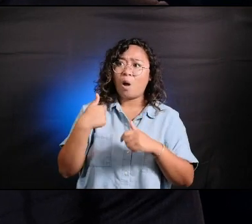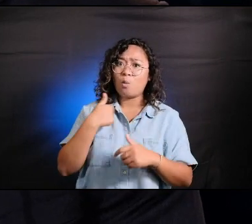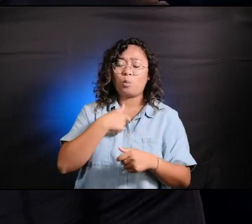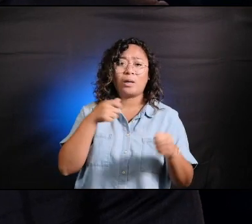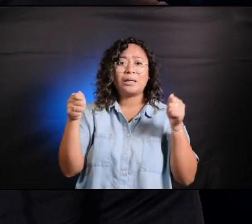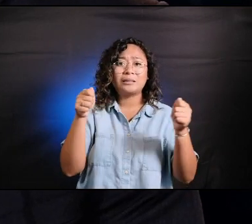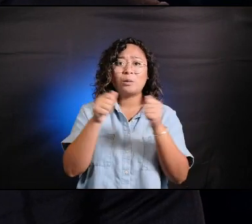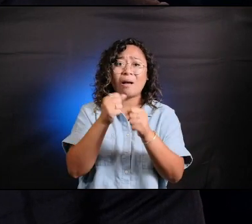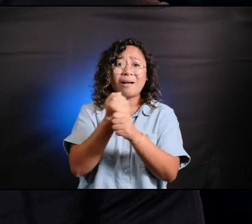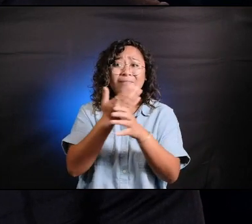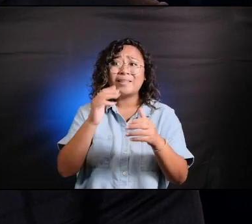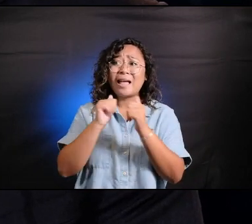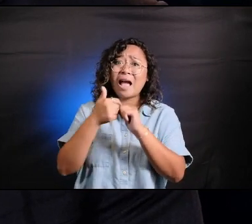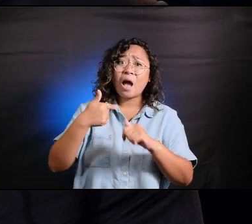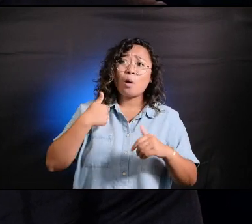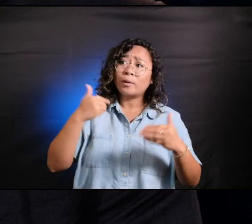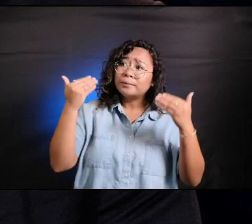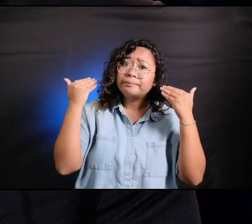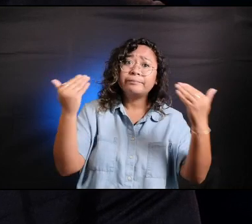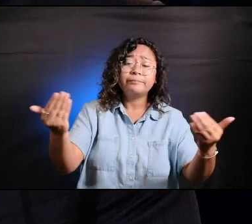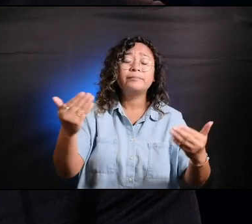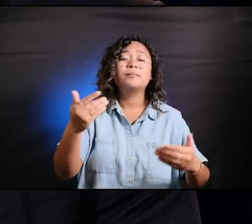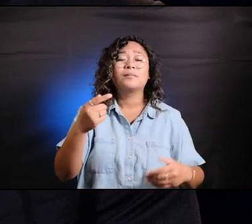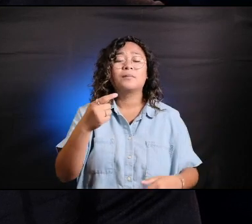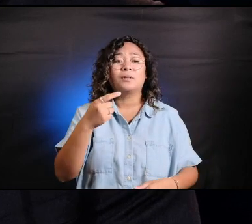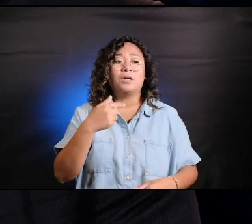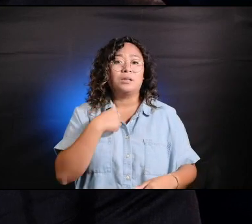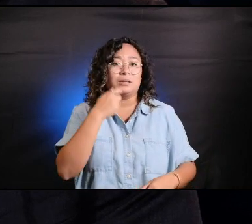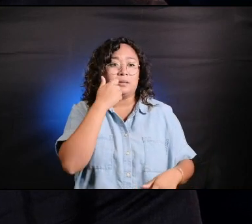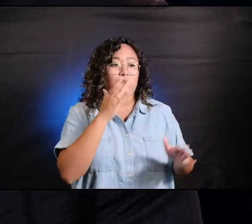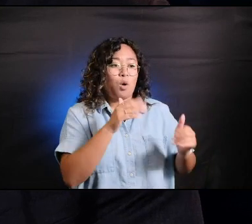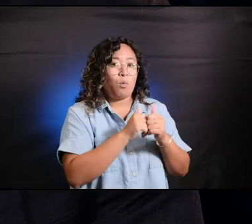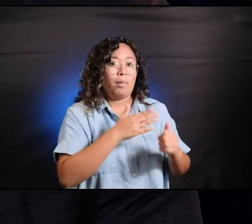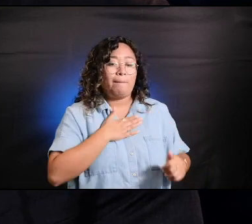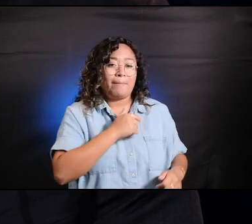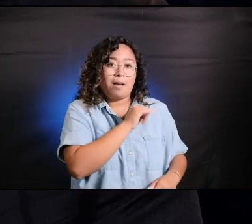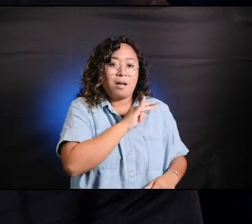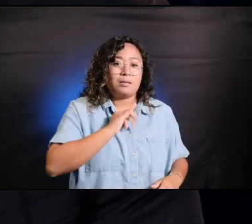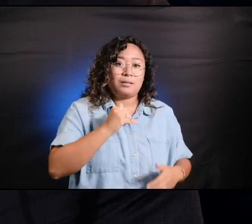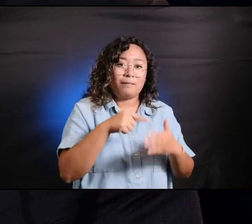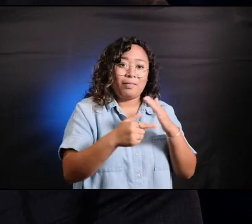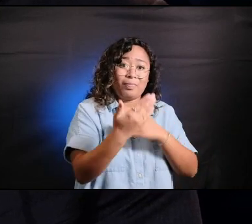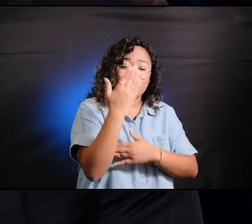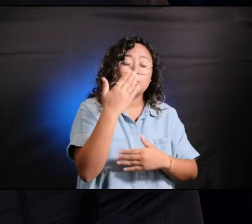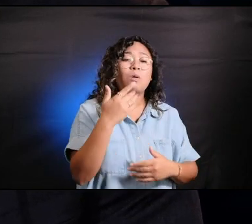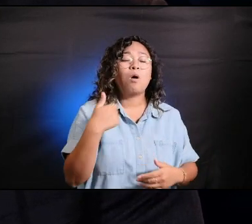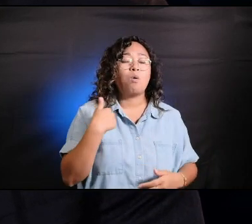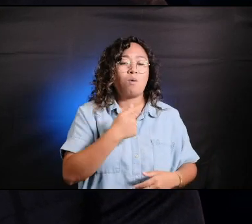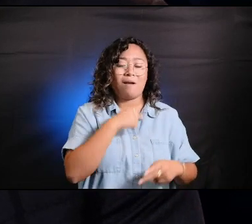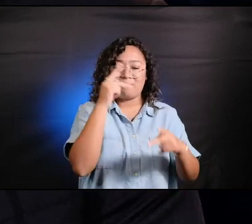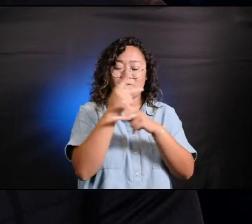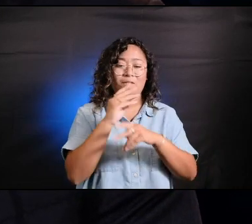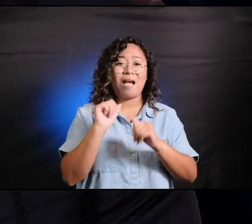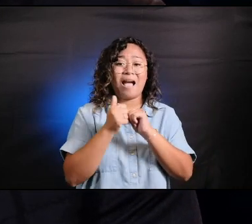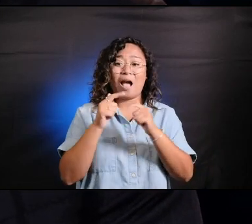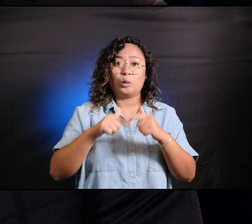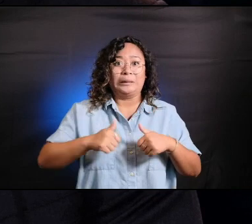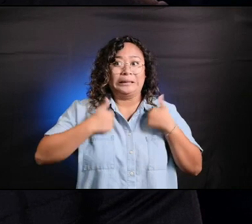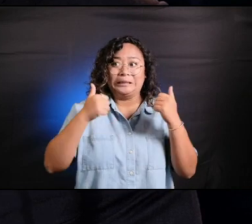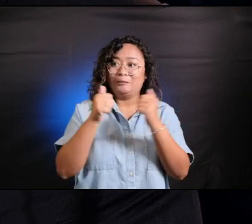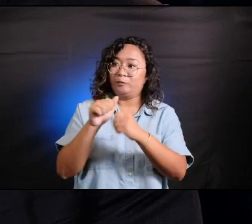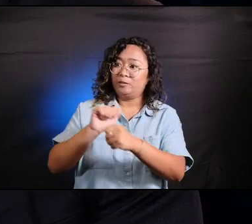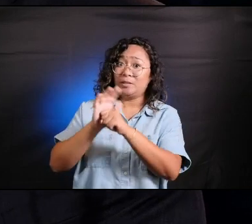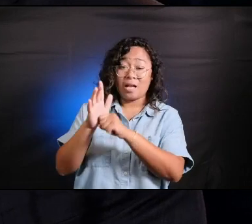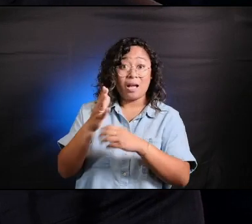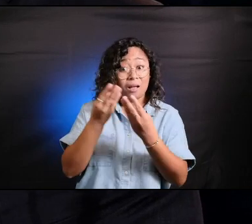move forward, you know, I had a talk with my staff this morning, telling them that, you know, we got to figure out how to live with this thing. You know, this